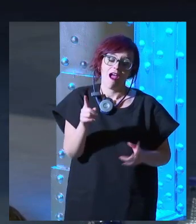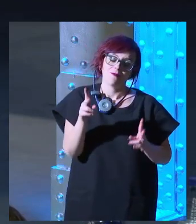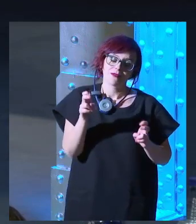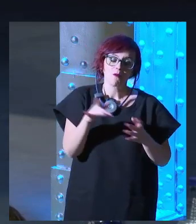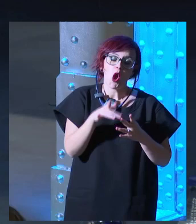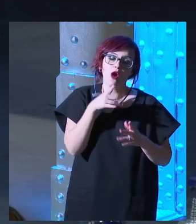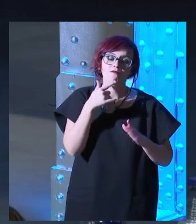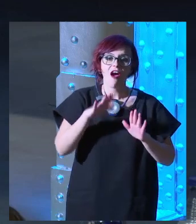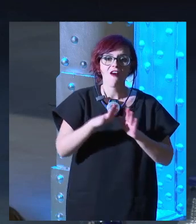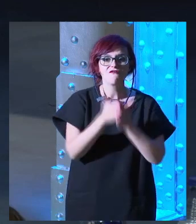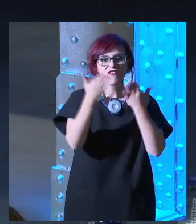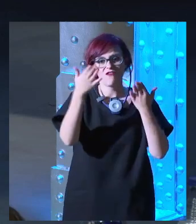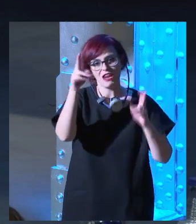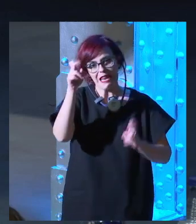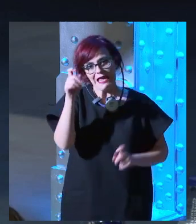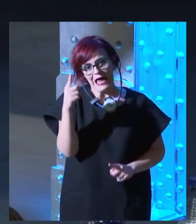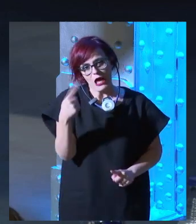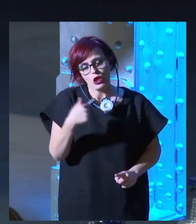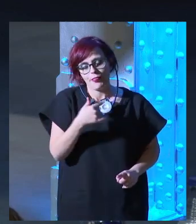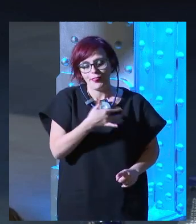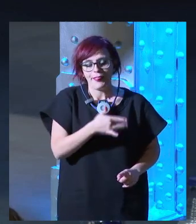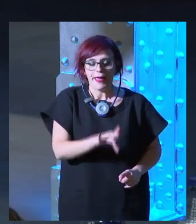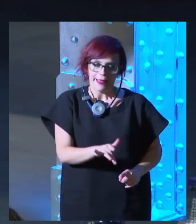I needed to have language in order to